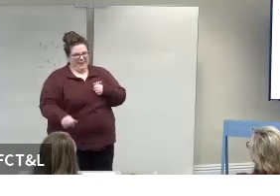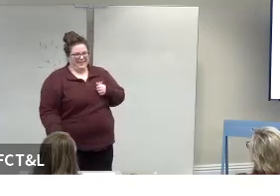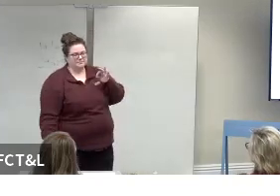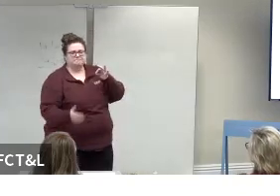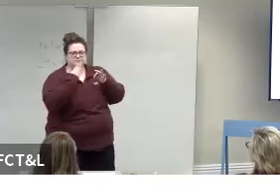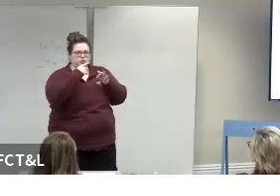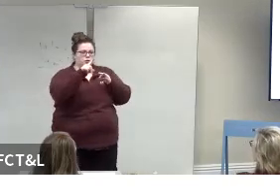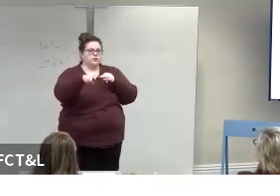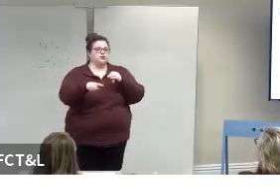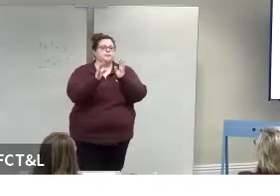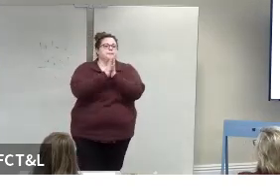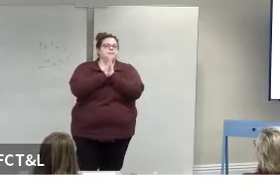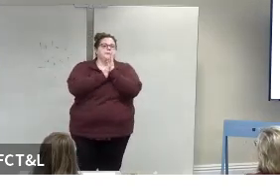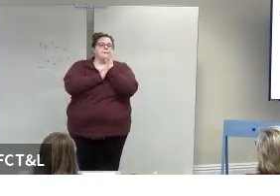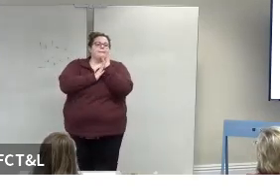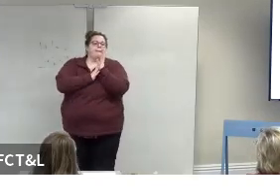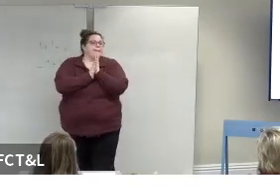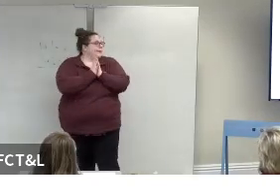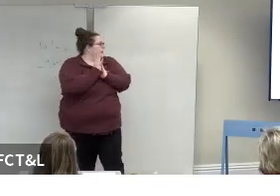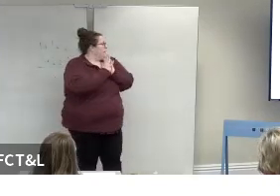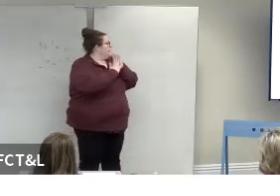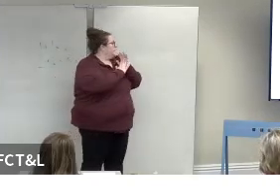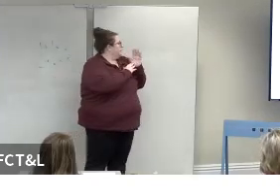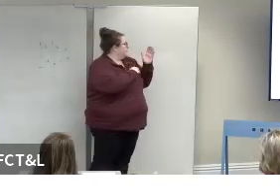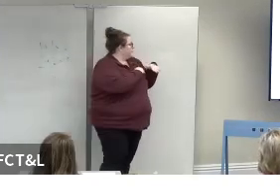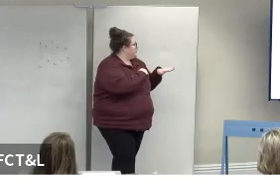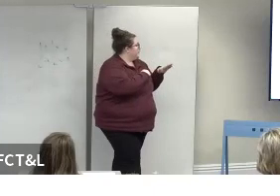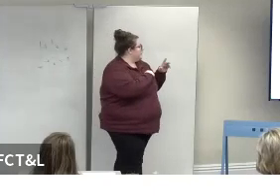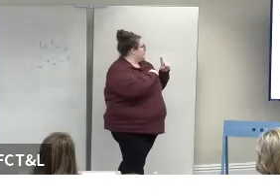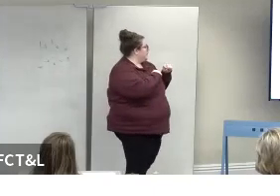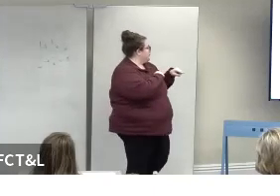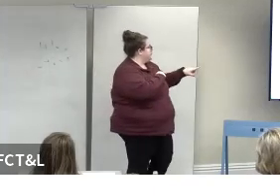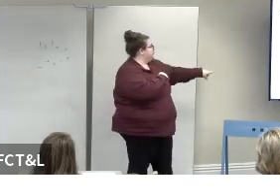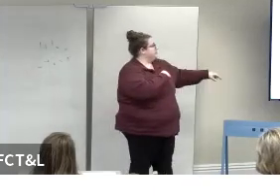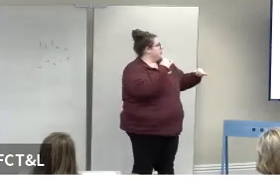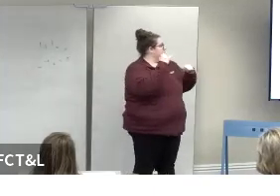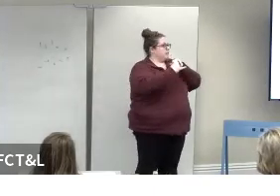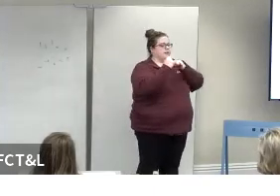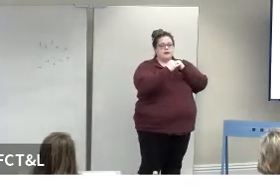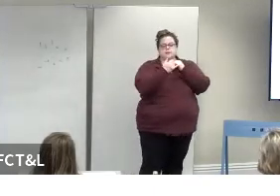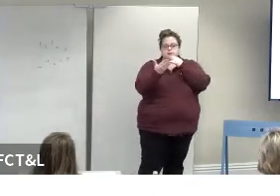with people who can't sign. So we're well versed in that area. So no worries there.